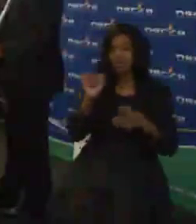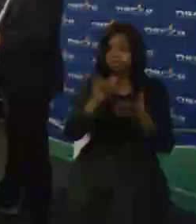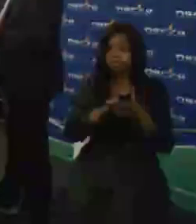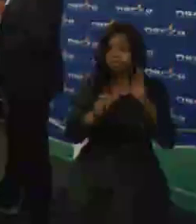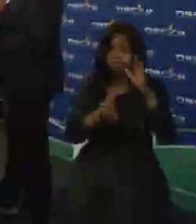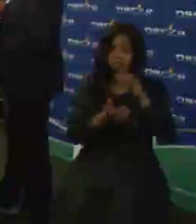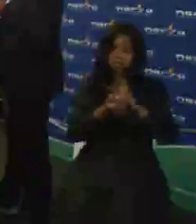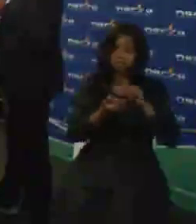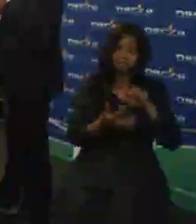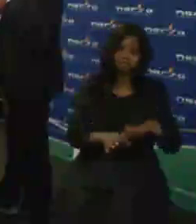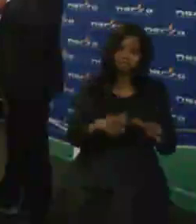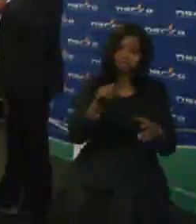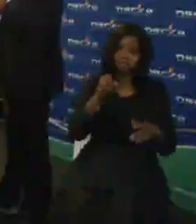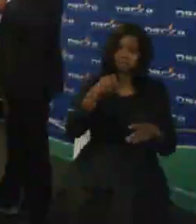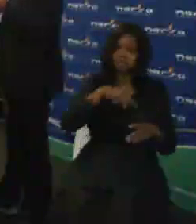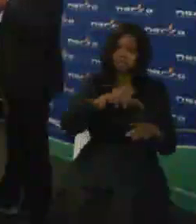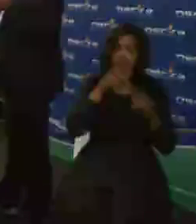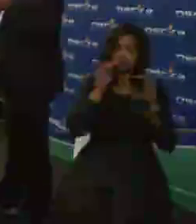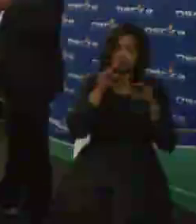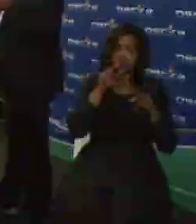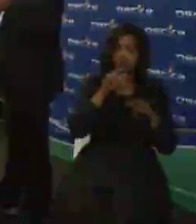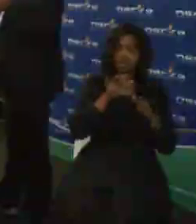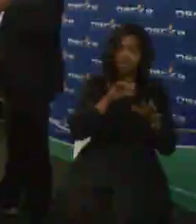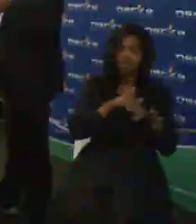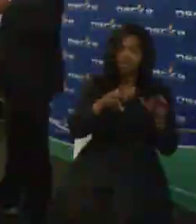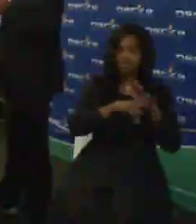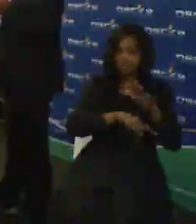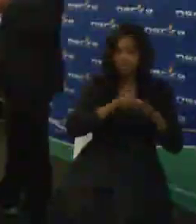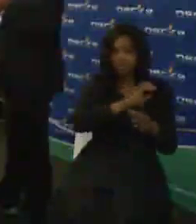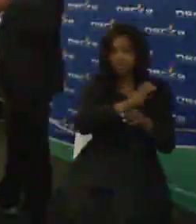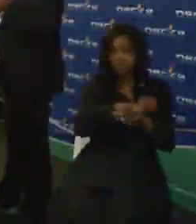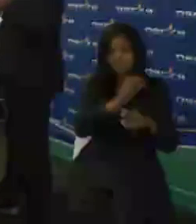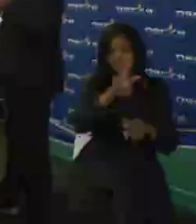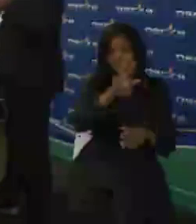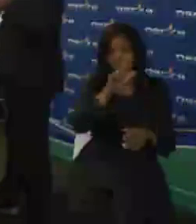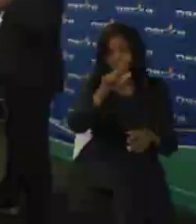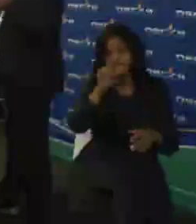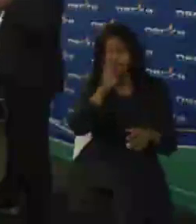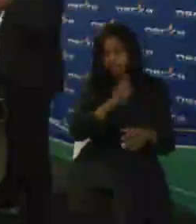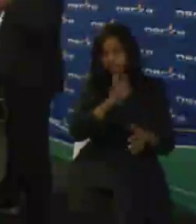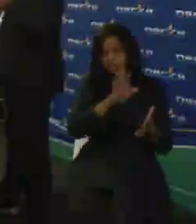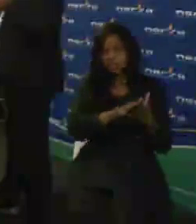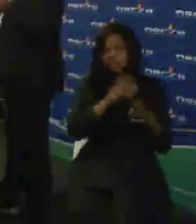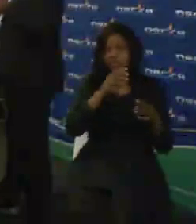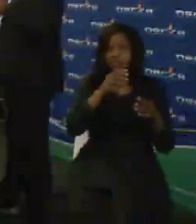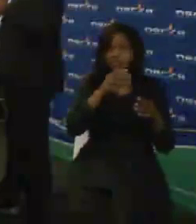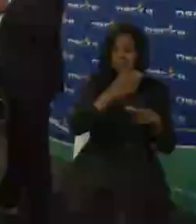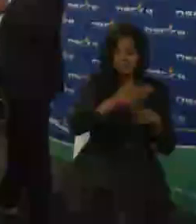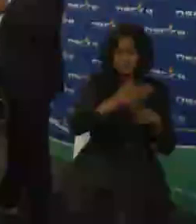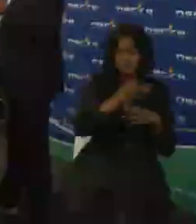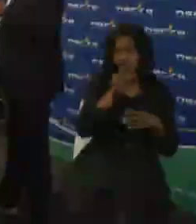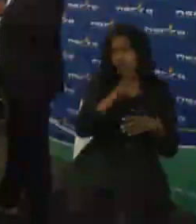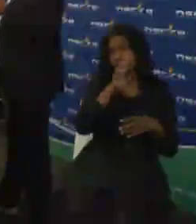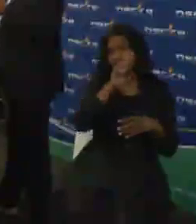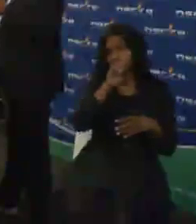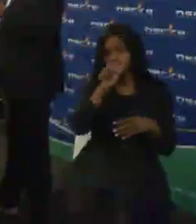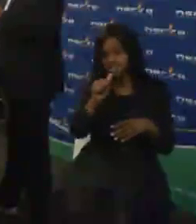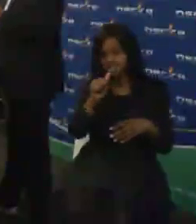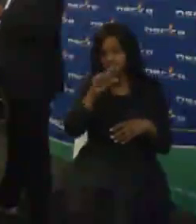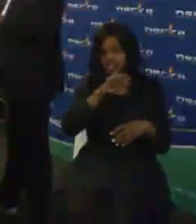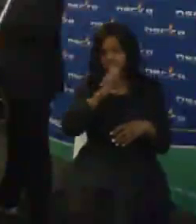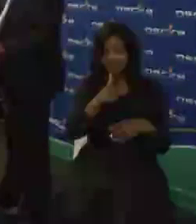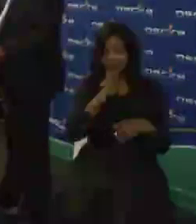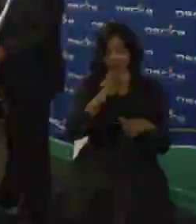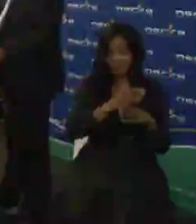concluded. So you're really looking at primary energy of 87 billion, your employee costs of 26 billion, and